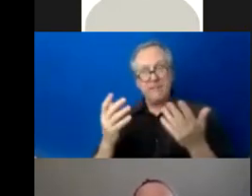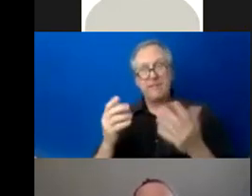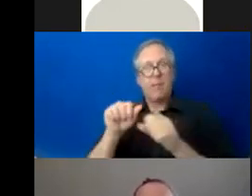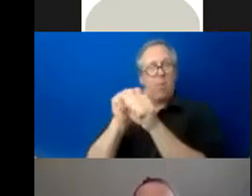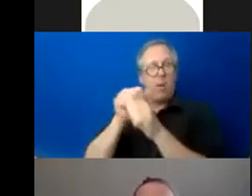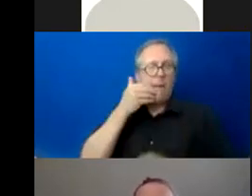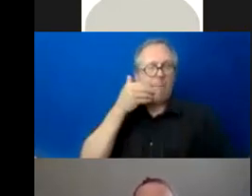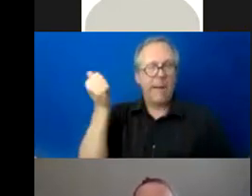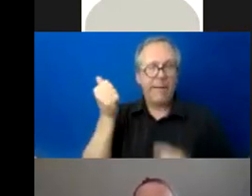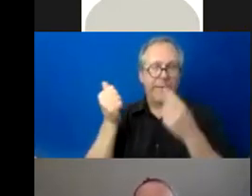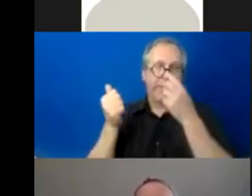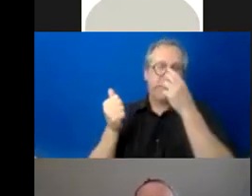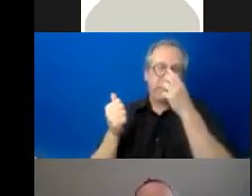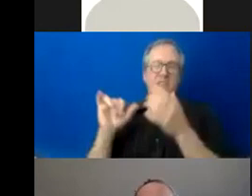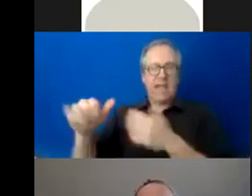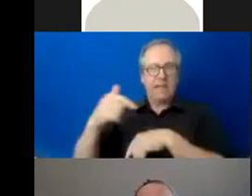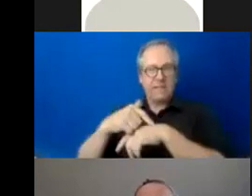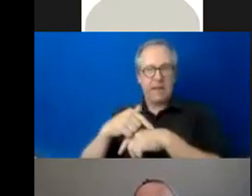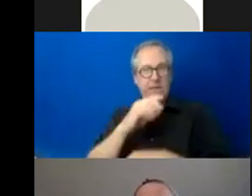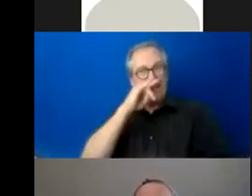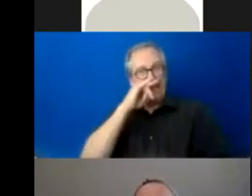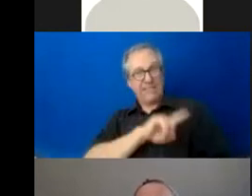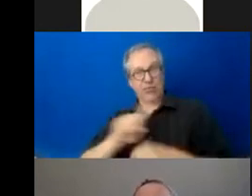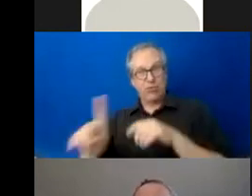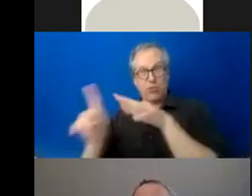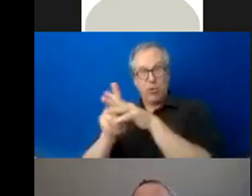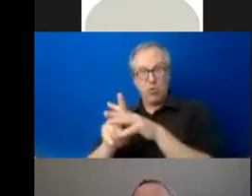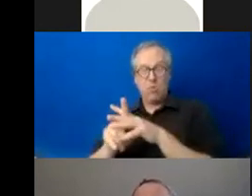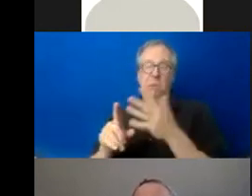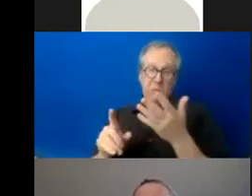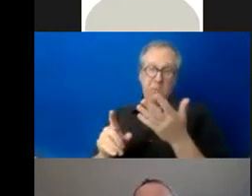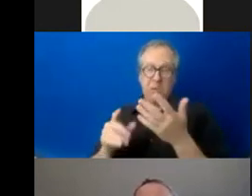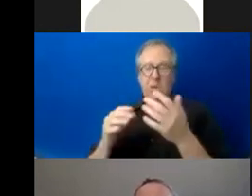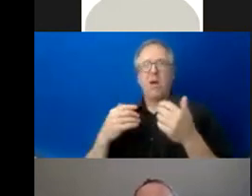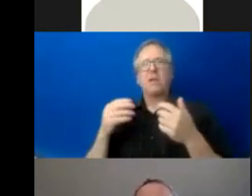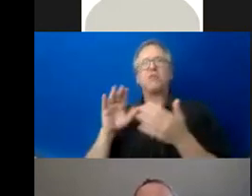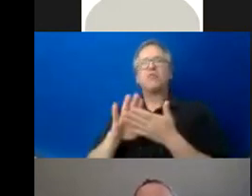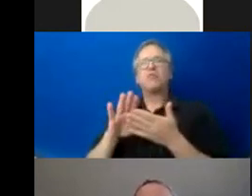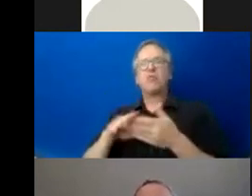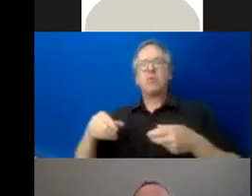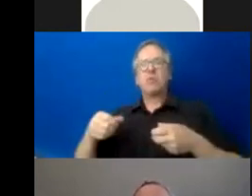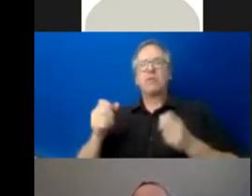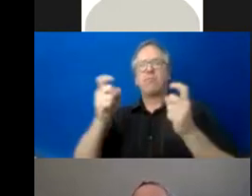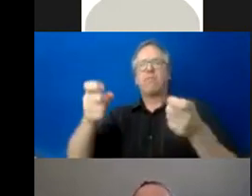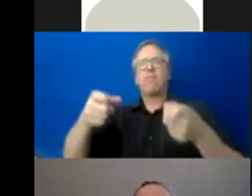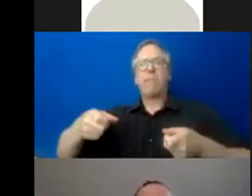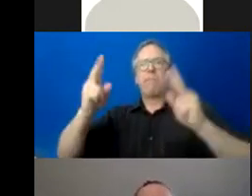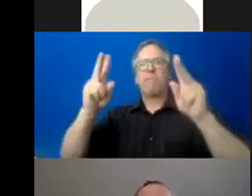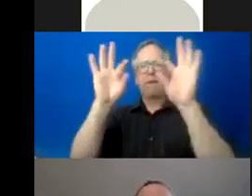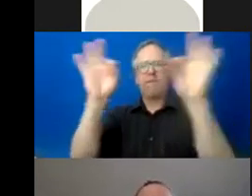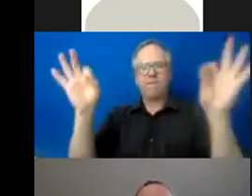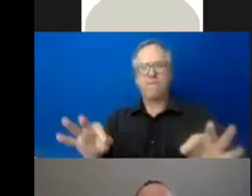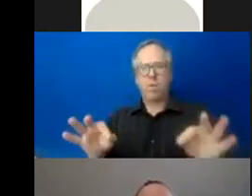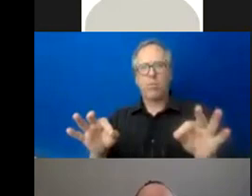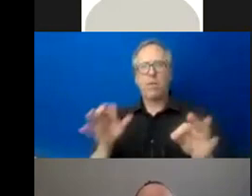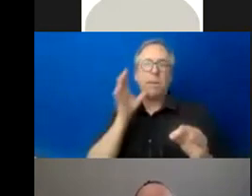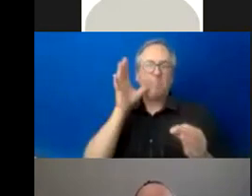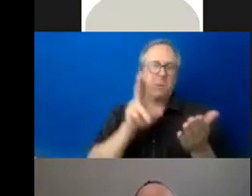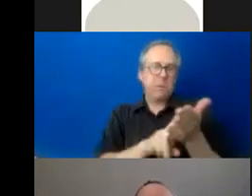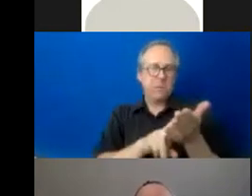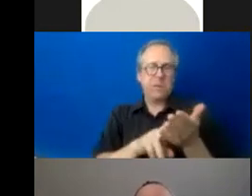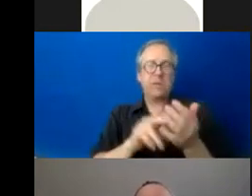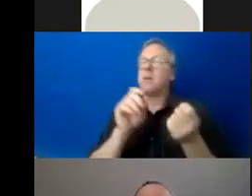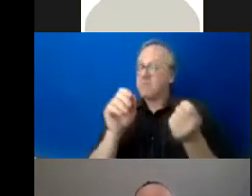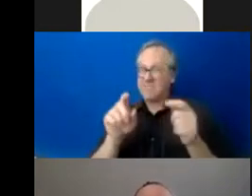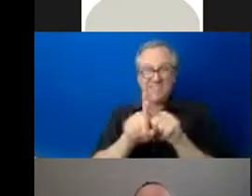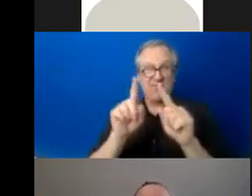that time. Schools will be given a permission form that parents, guardians can use to provide consent, be translated into multiple language. Over the